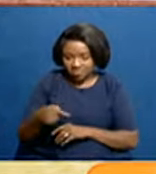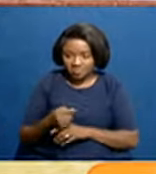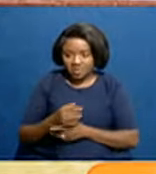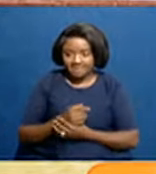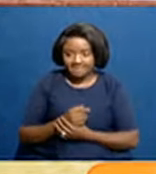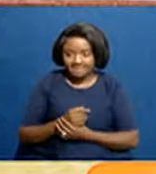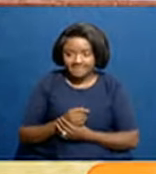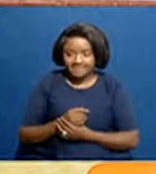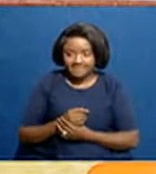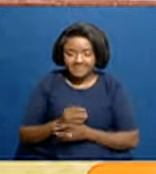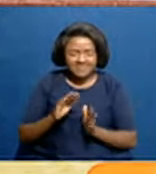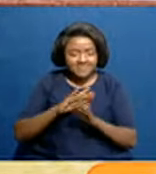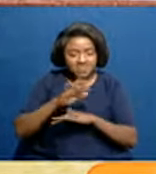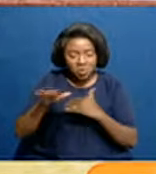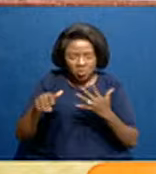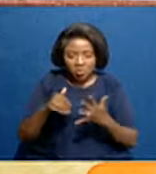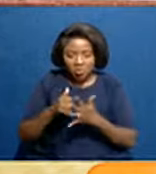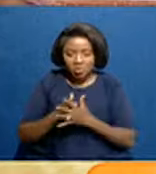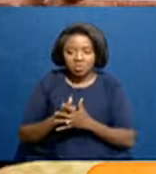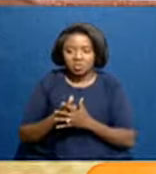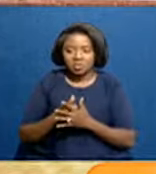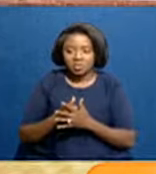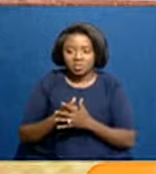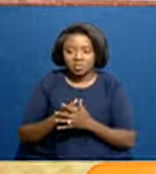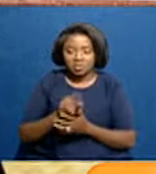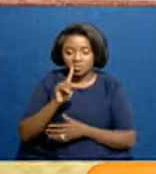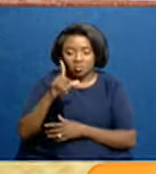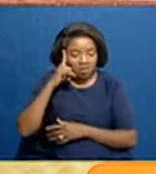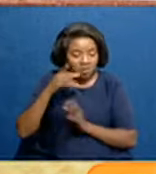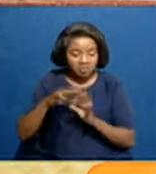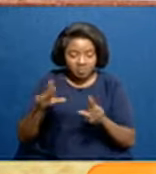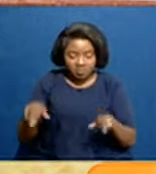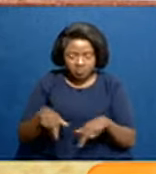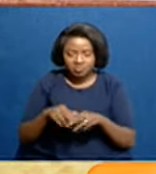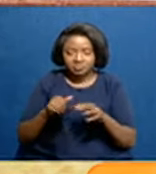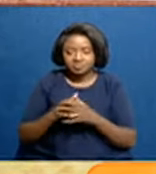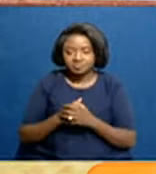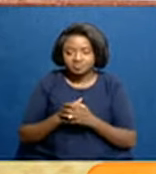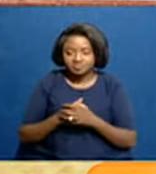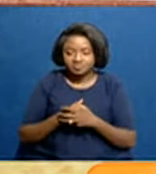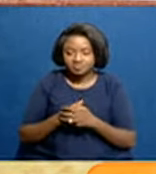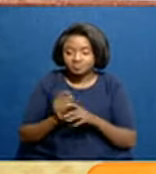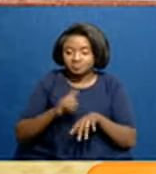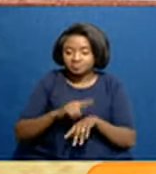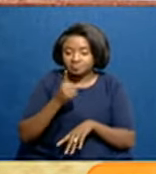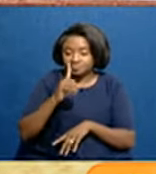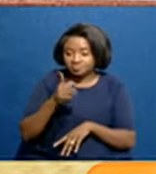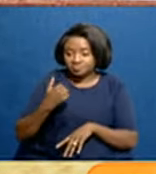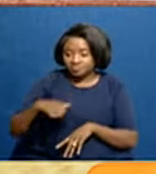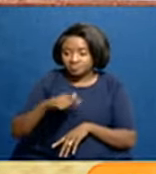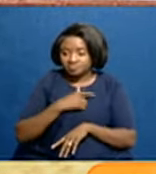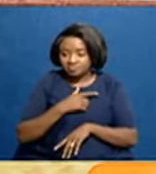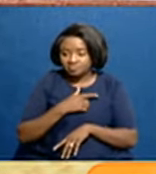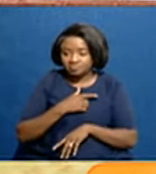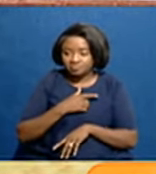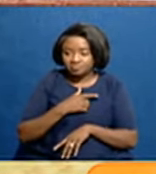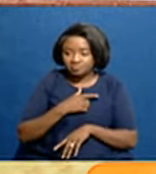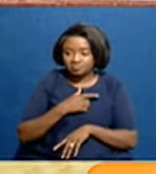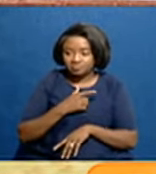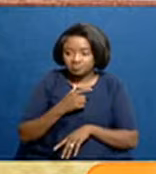And all of them are single dwelling, okay, in those estates. When we regenerate